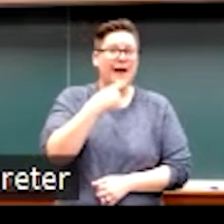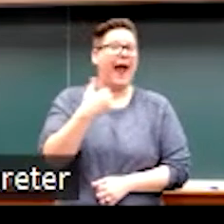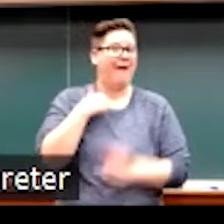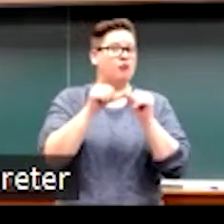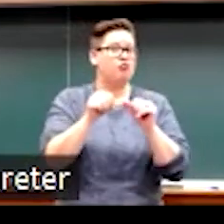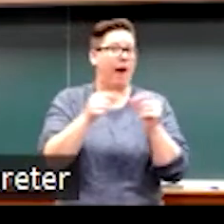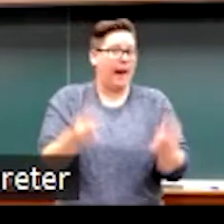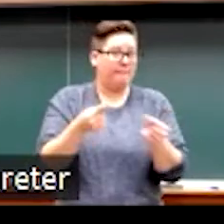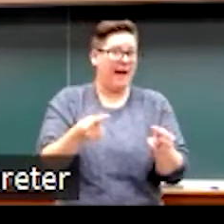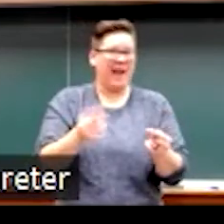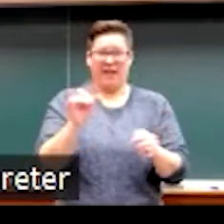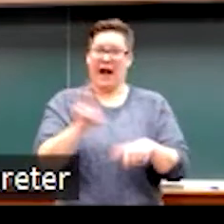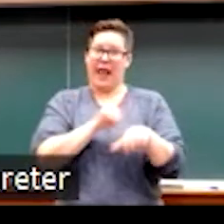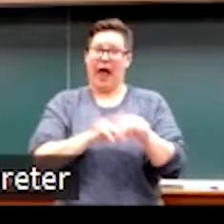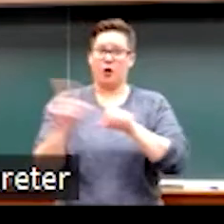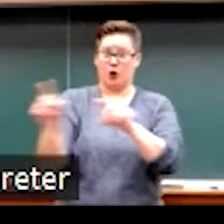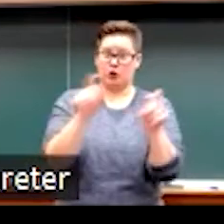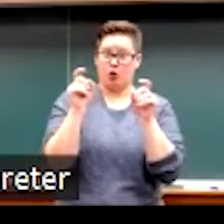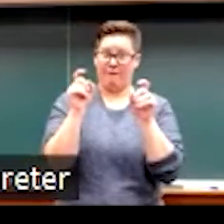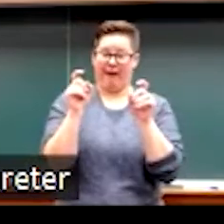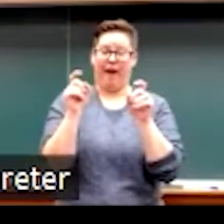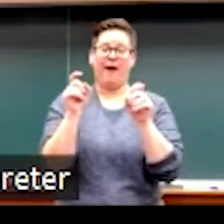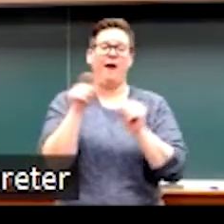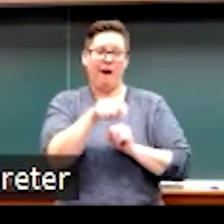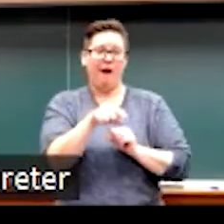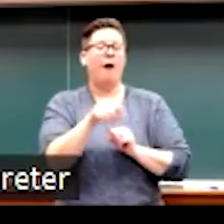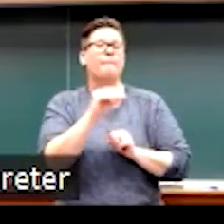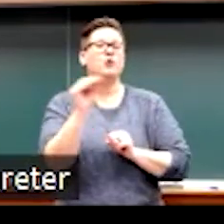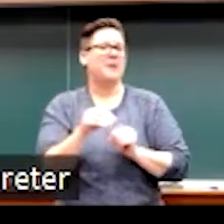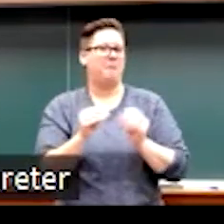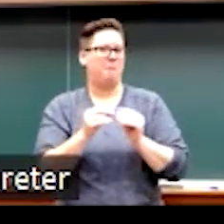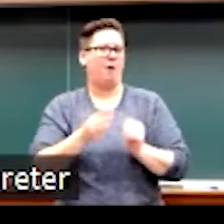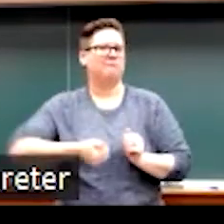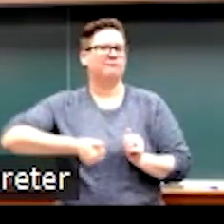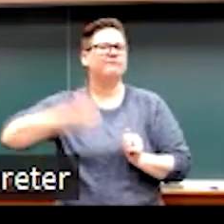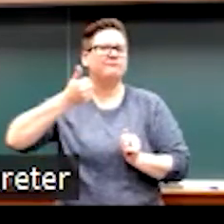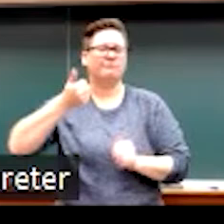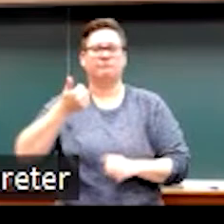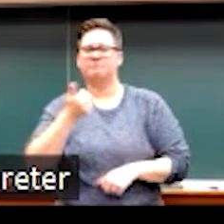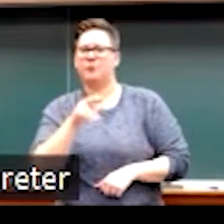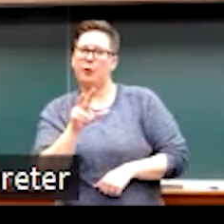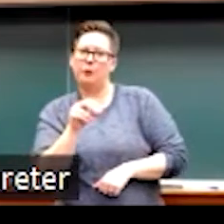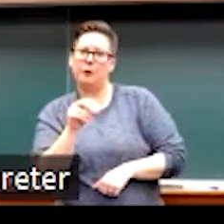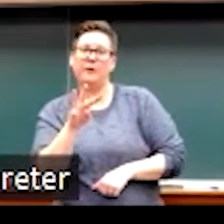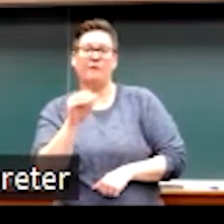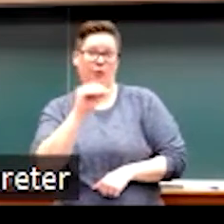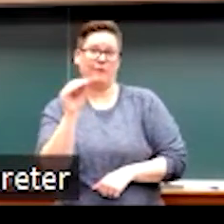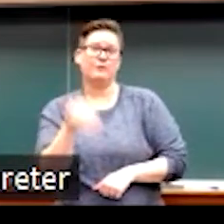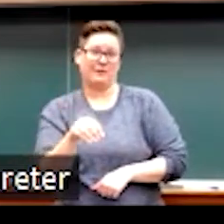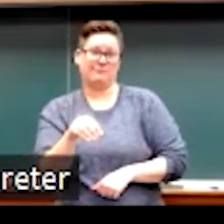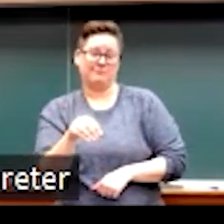have chronic pain, like in national surveys, you see prevalence rates that are much higher, maybe in the range of 30 to